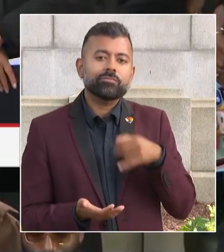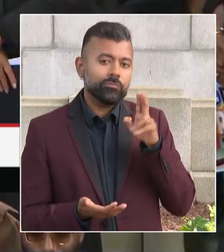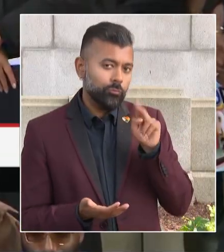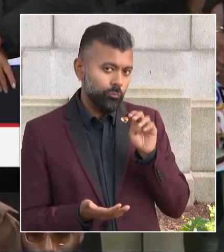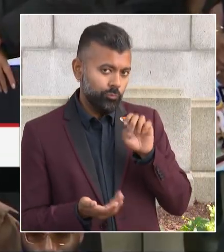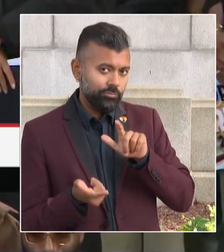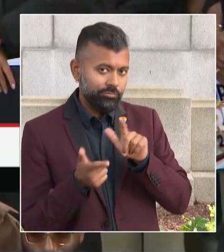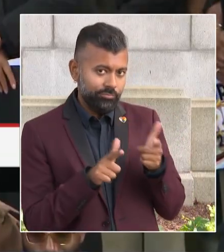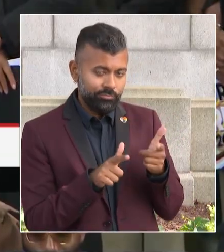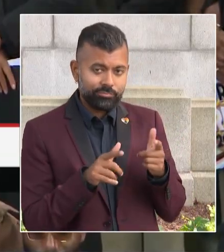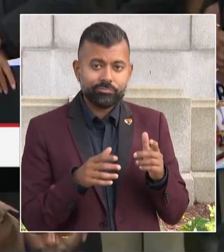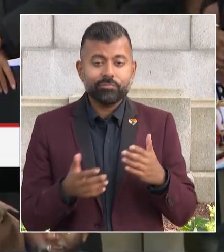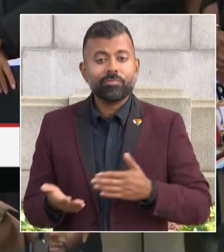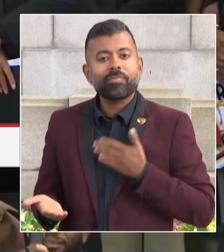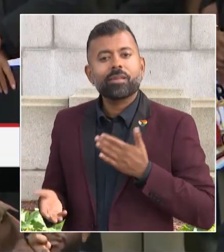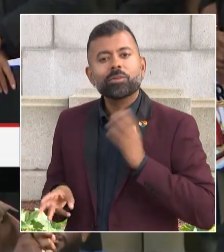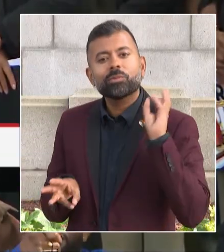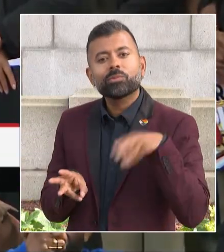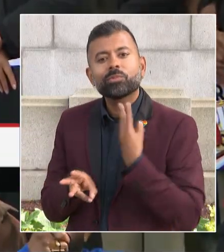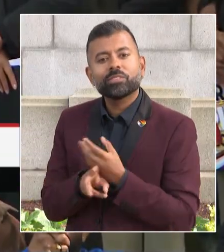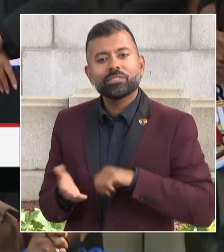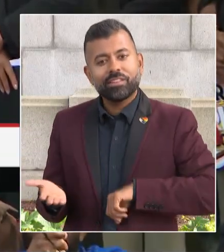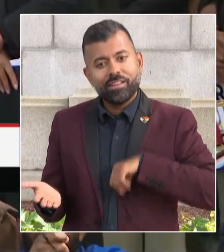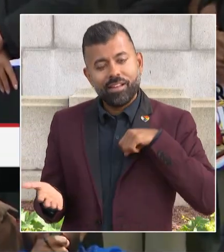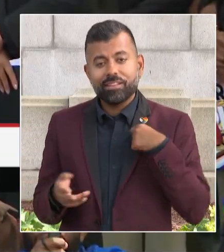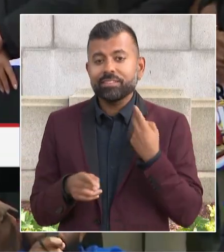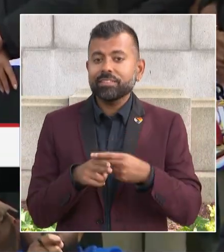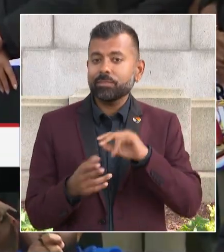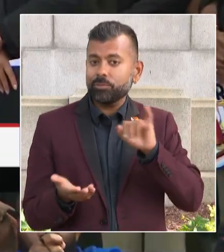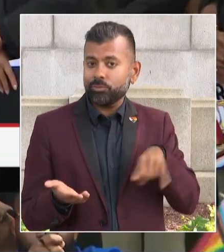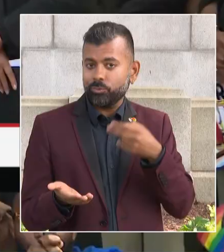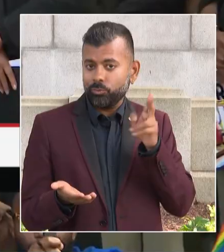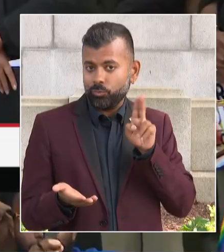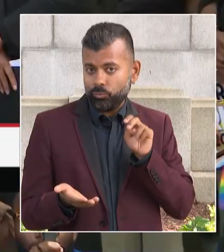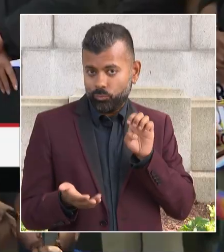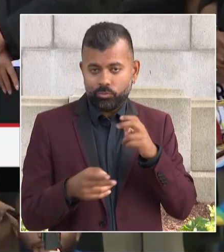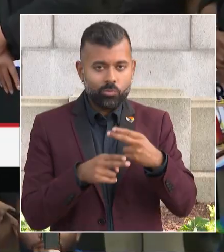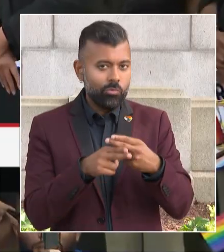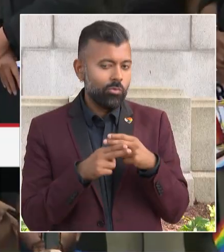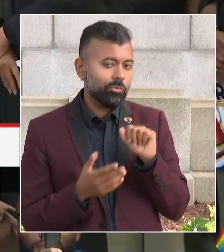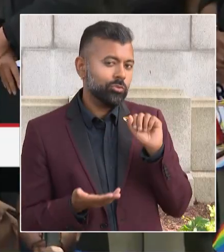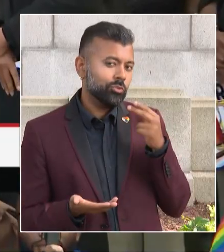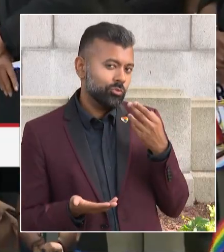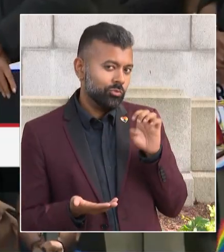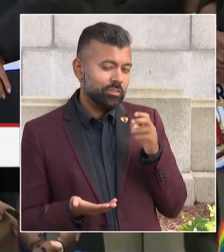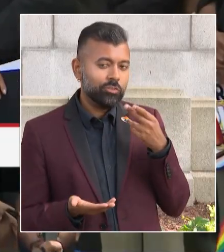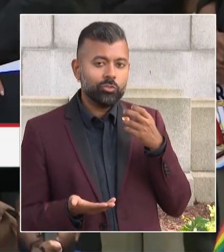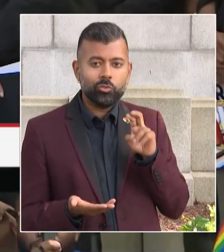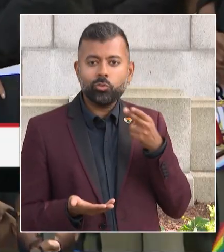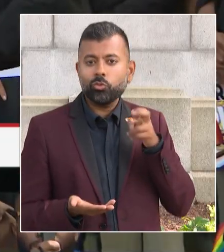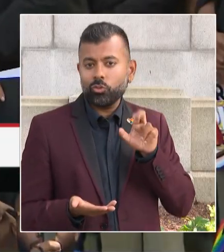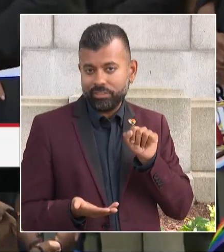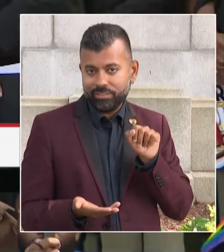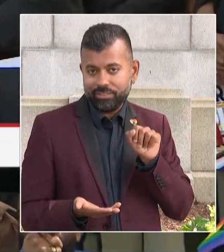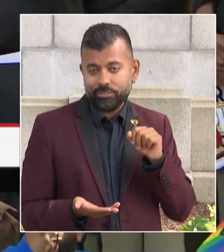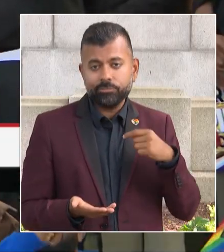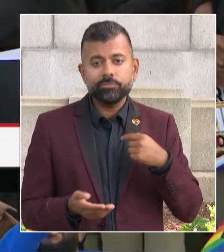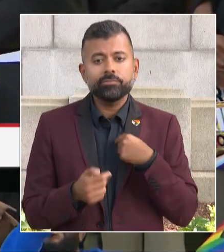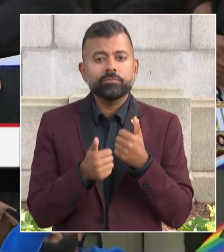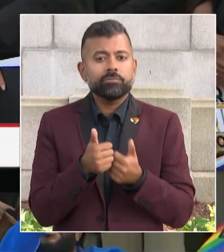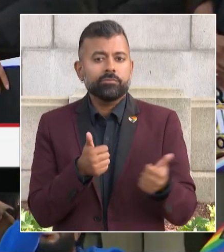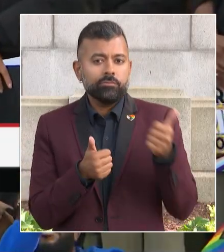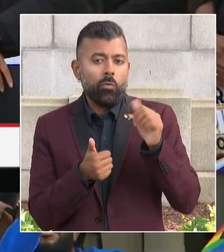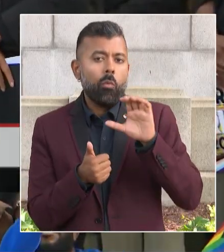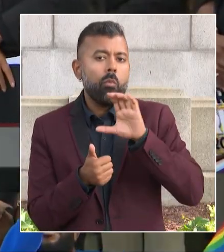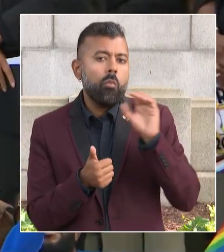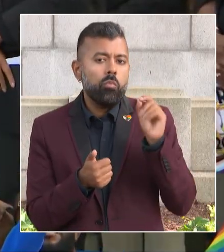My name is June Crenshaw. My pronouns are she, her, hers. And I am the Deputy Director of Capitol Pride, and I'm so honored to say